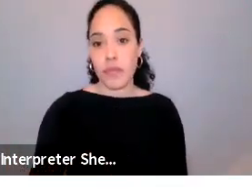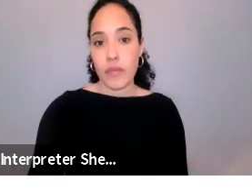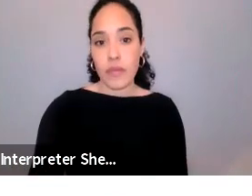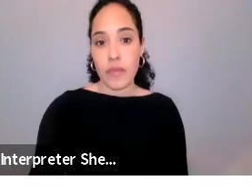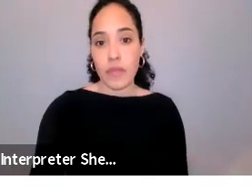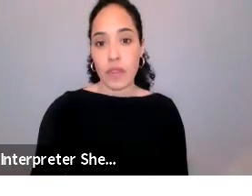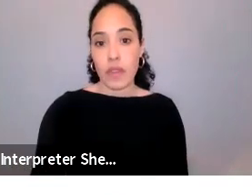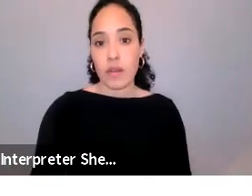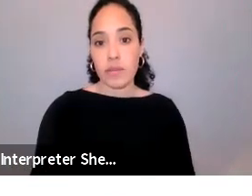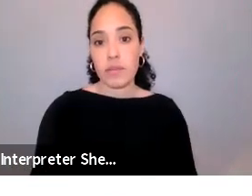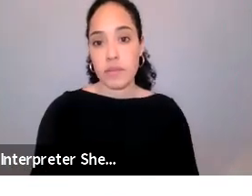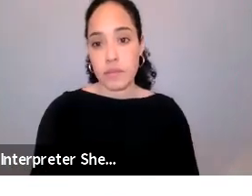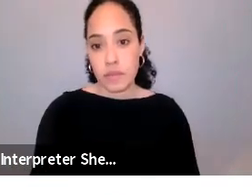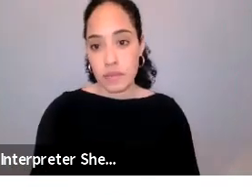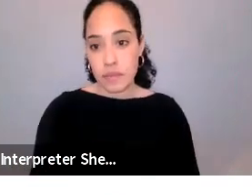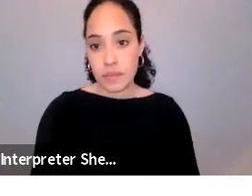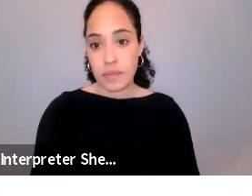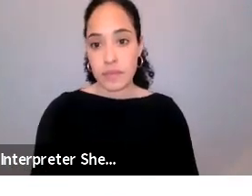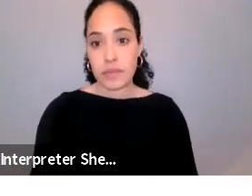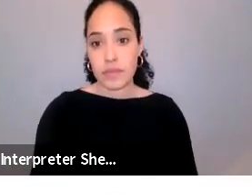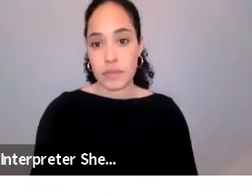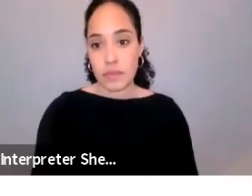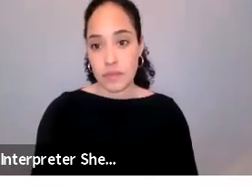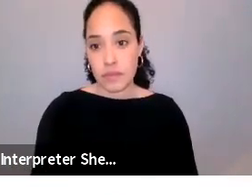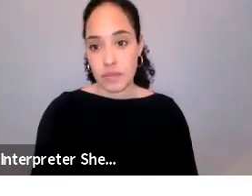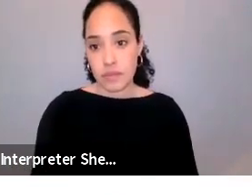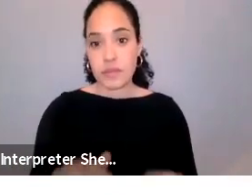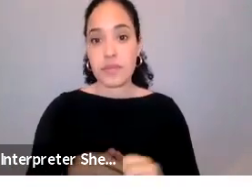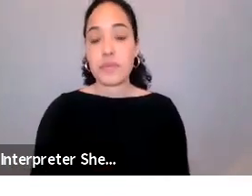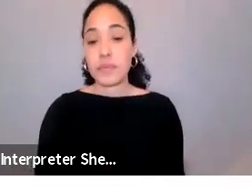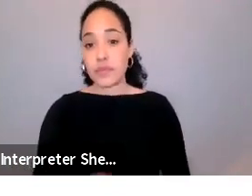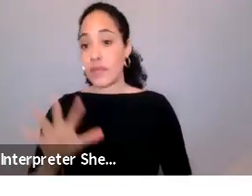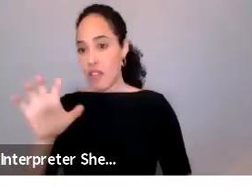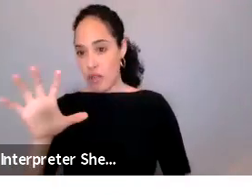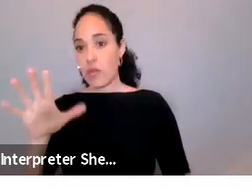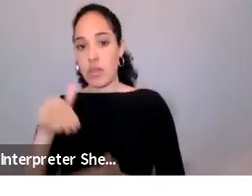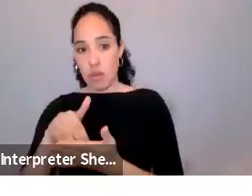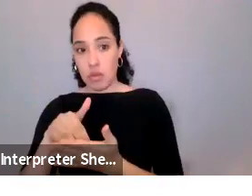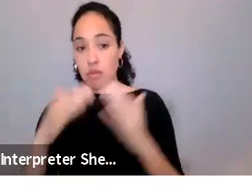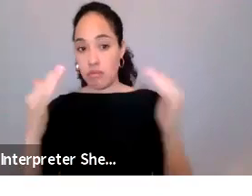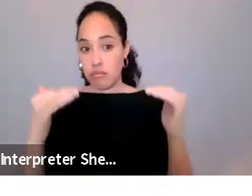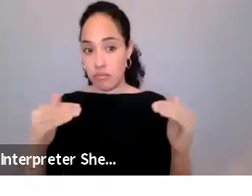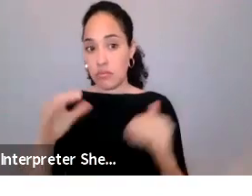up to $250,000 per unit with the contents per unit at $100,000.